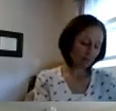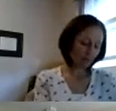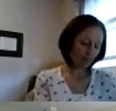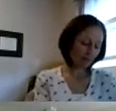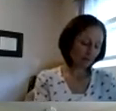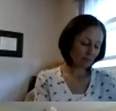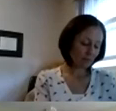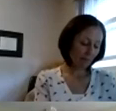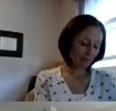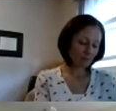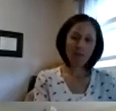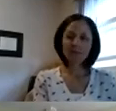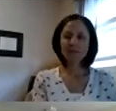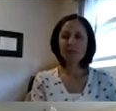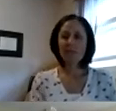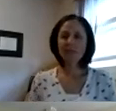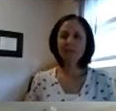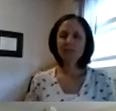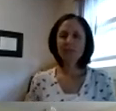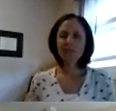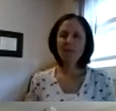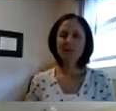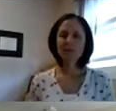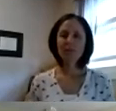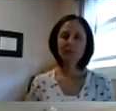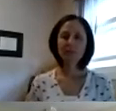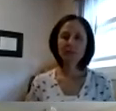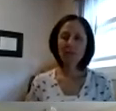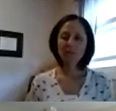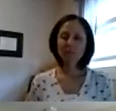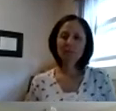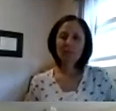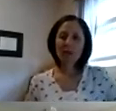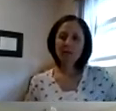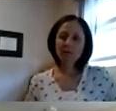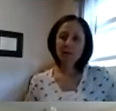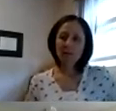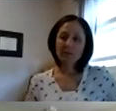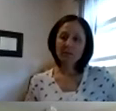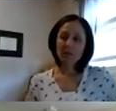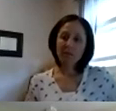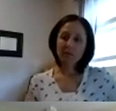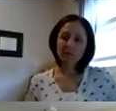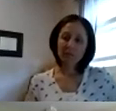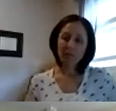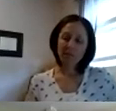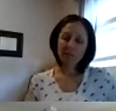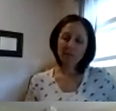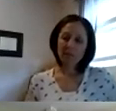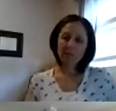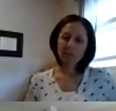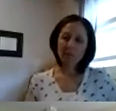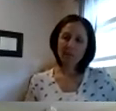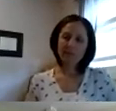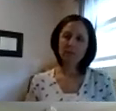she's going to kind of be bringing up the rear here after Rebecca talks about residencies for recovery. then Kate is going to talk a little bit more about